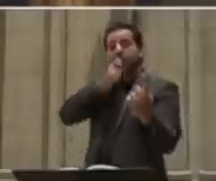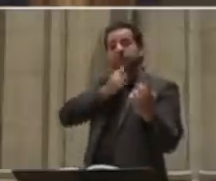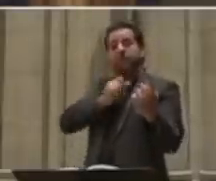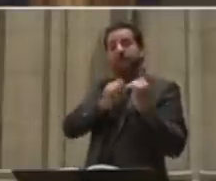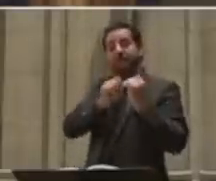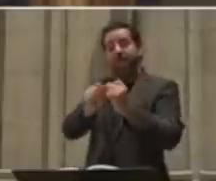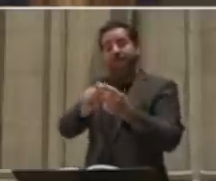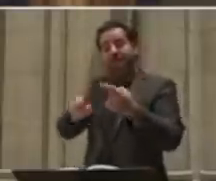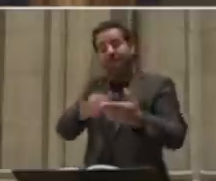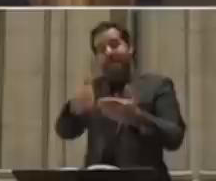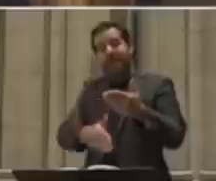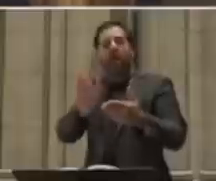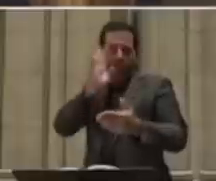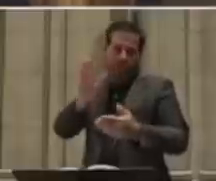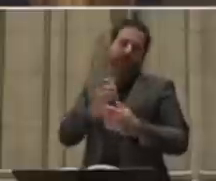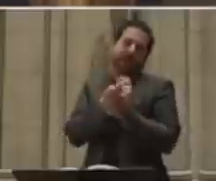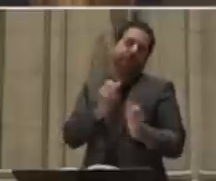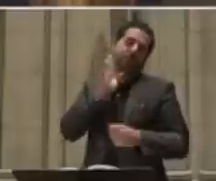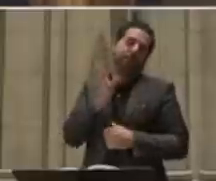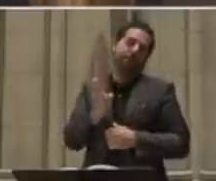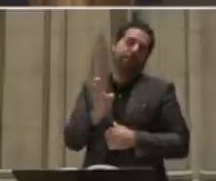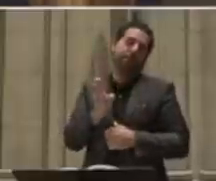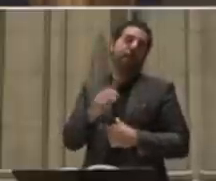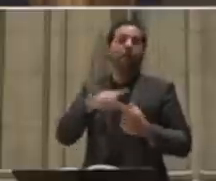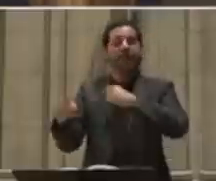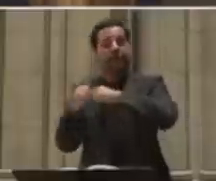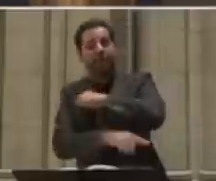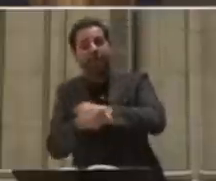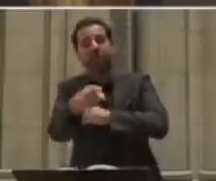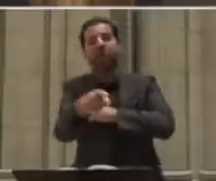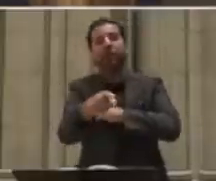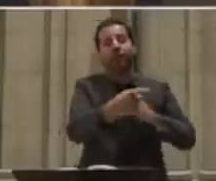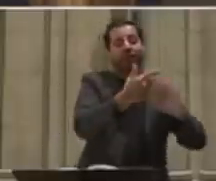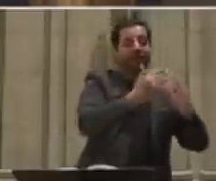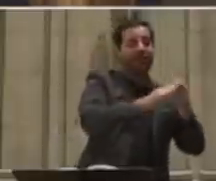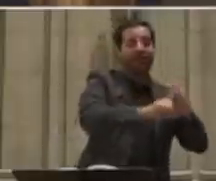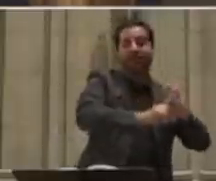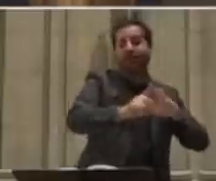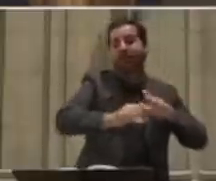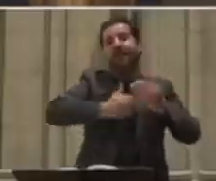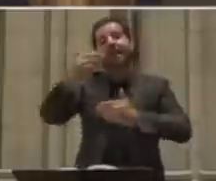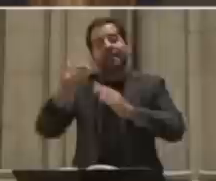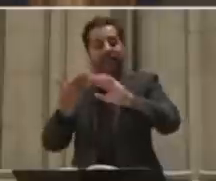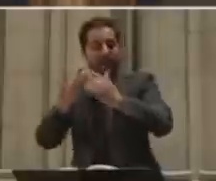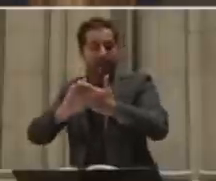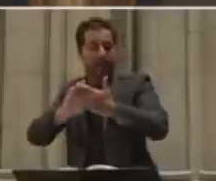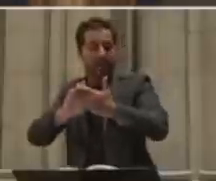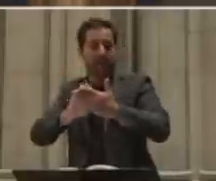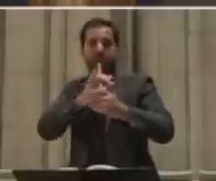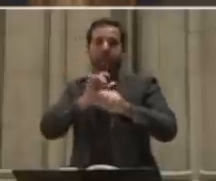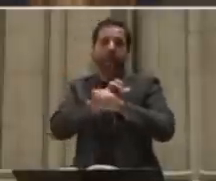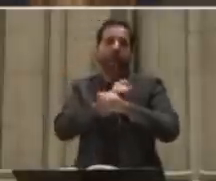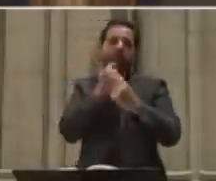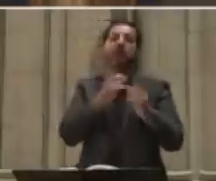to the end will be saved. When they persecute you in one town, flee to the next. For truly I